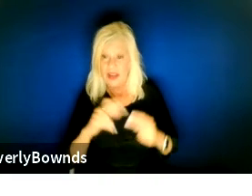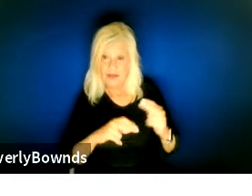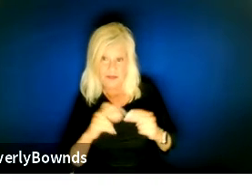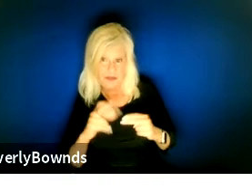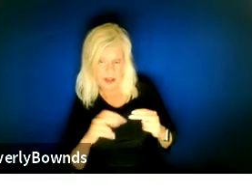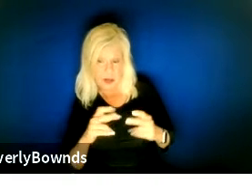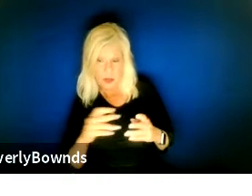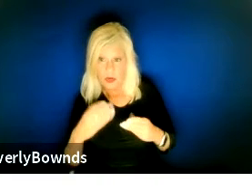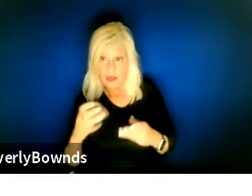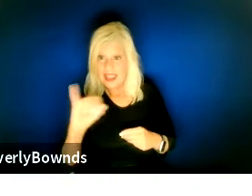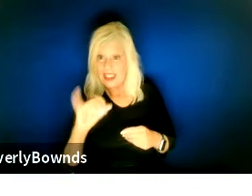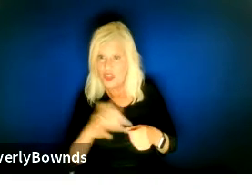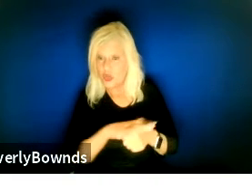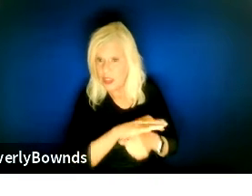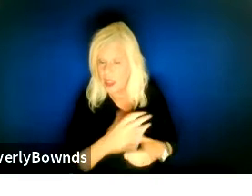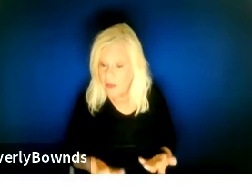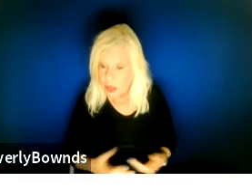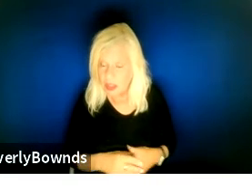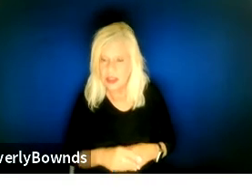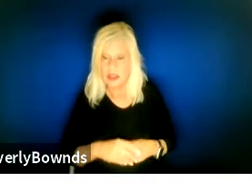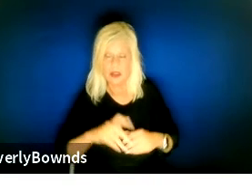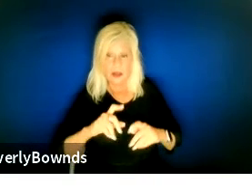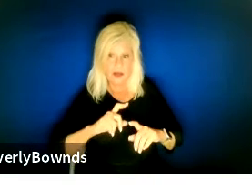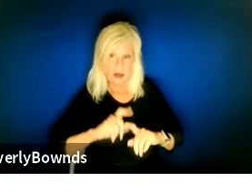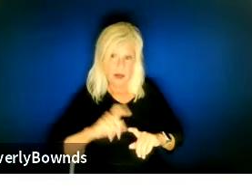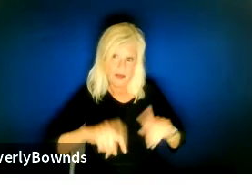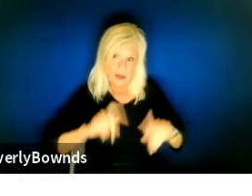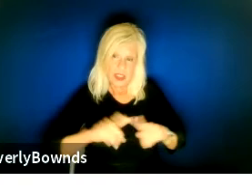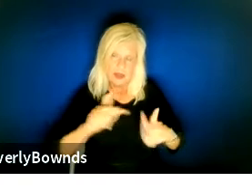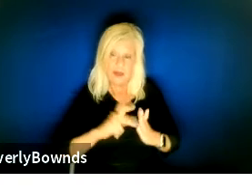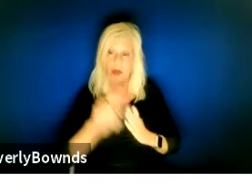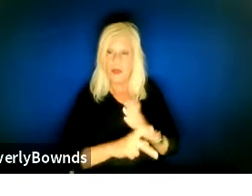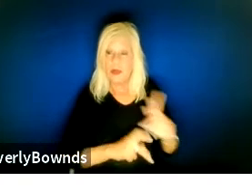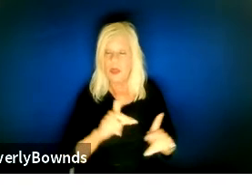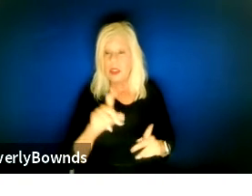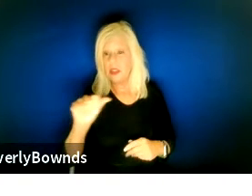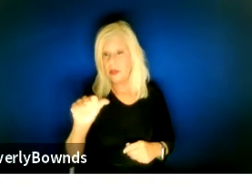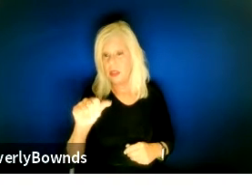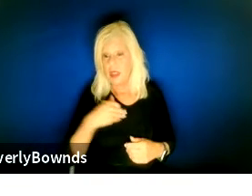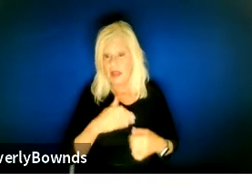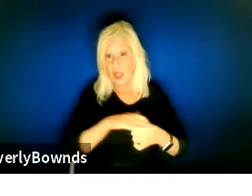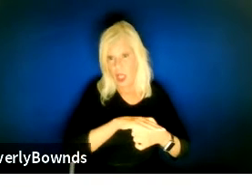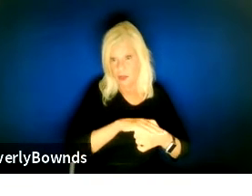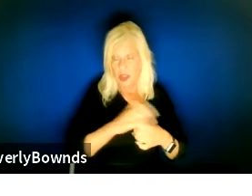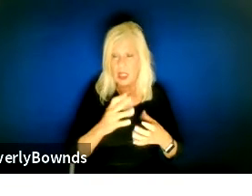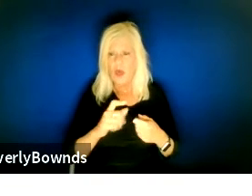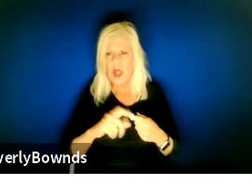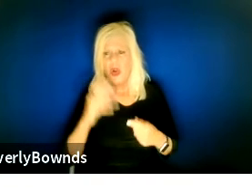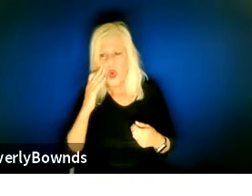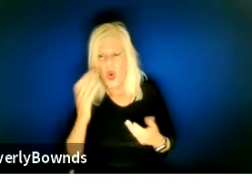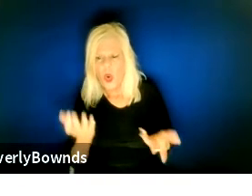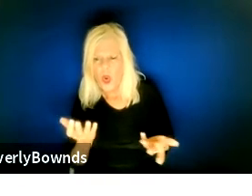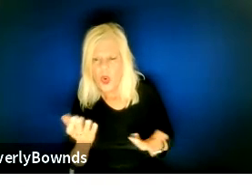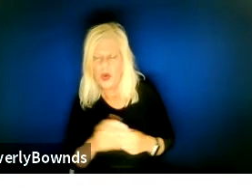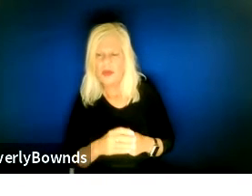any insurance coverage? There are like various programs where like people with disability have coverage. So they want to know like